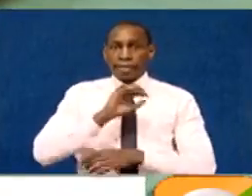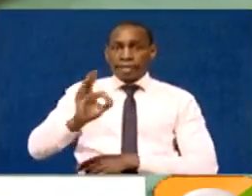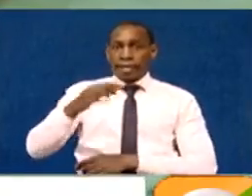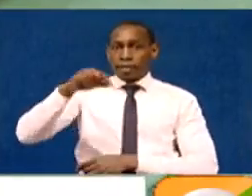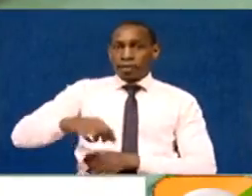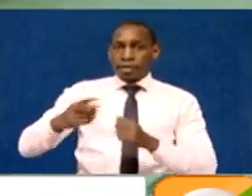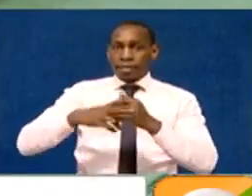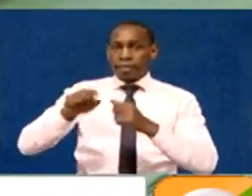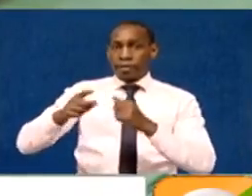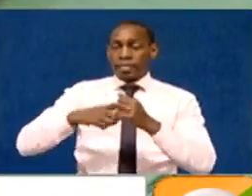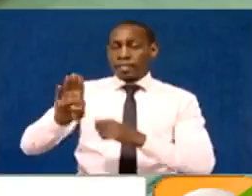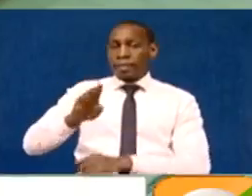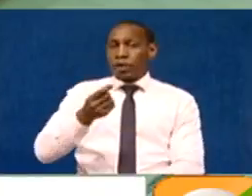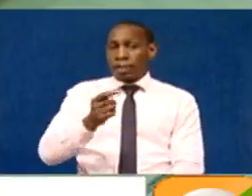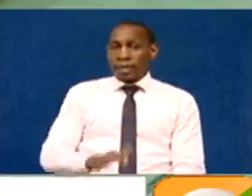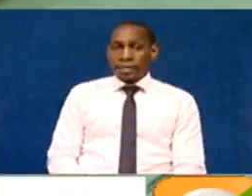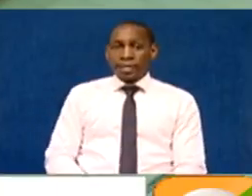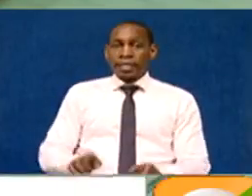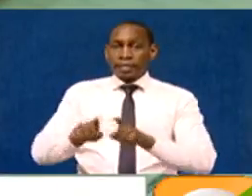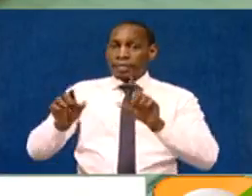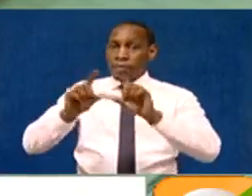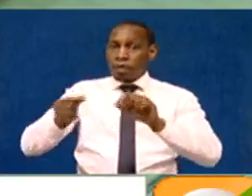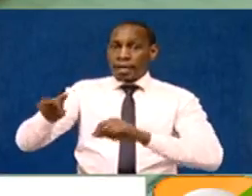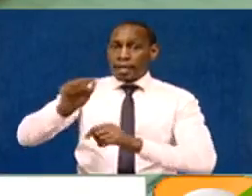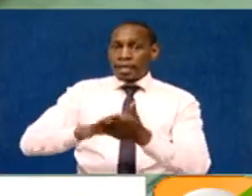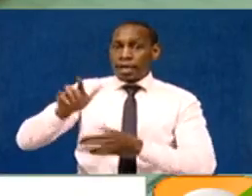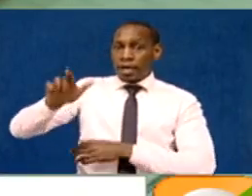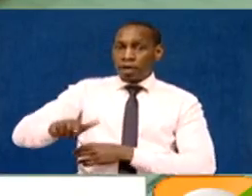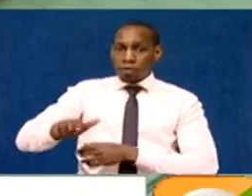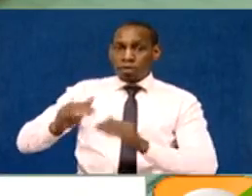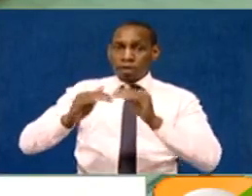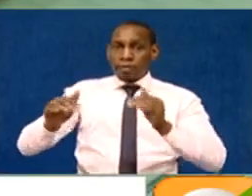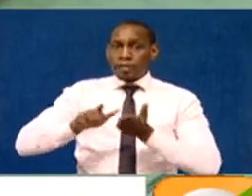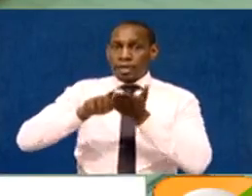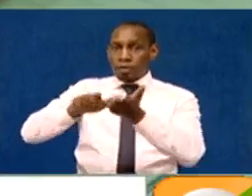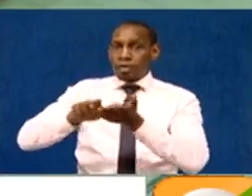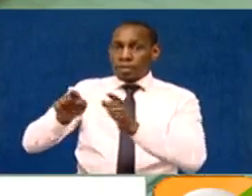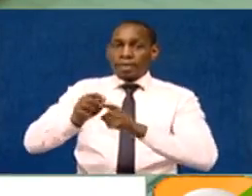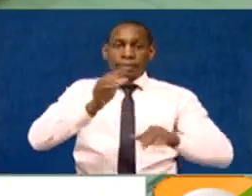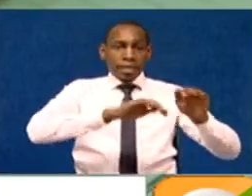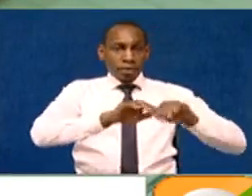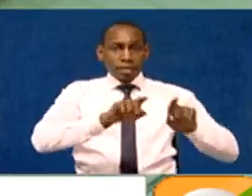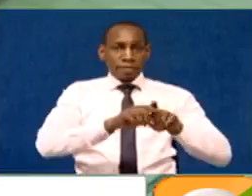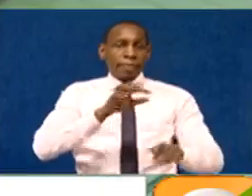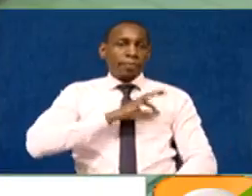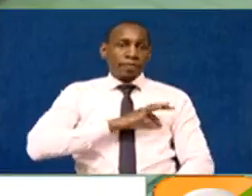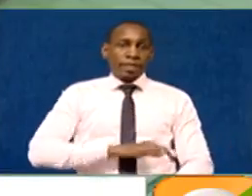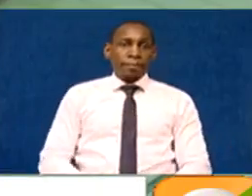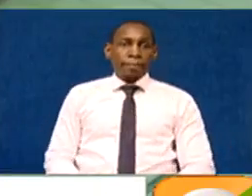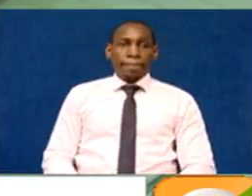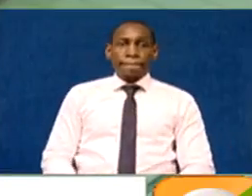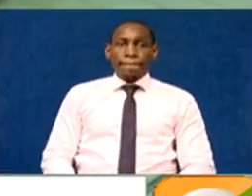at 7.6 billion. Russo adds that the low levels of credit provisions also contributed to that performance.